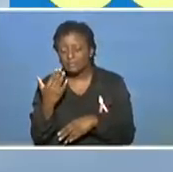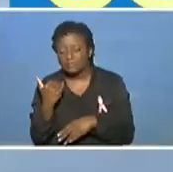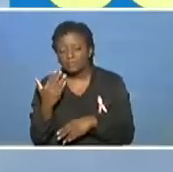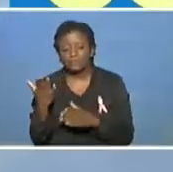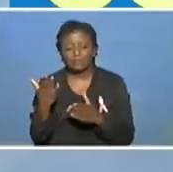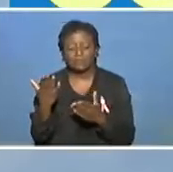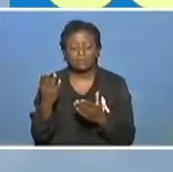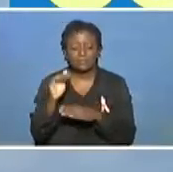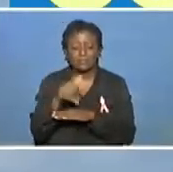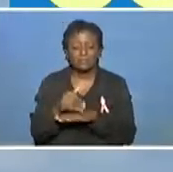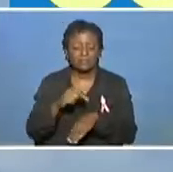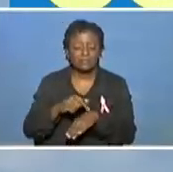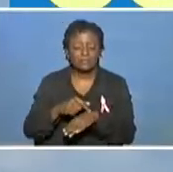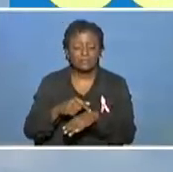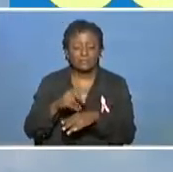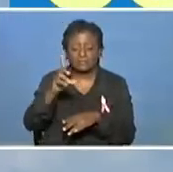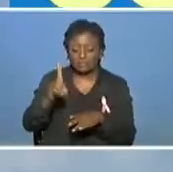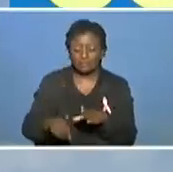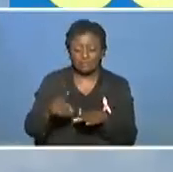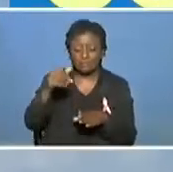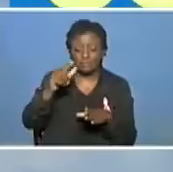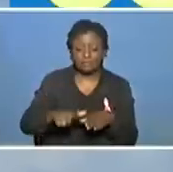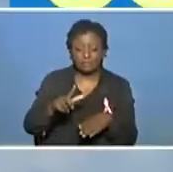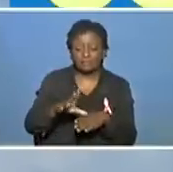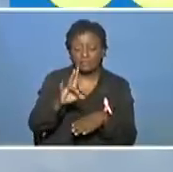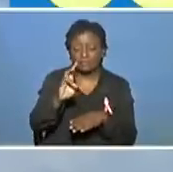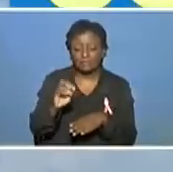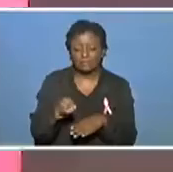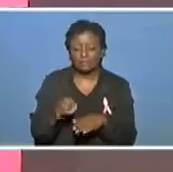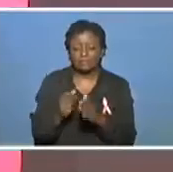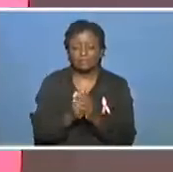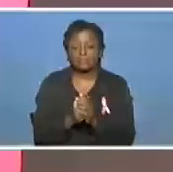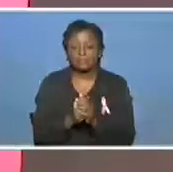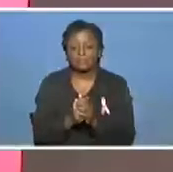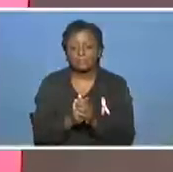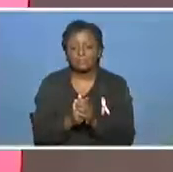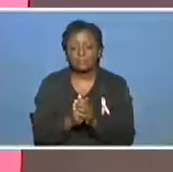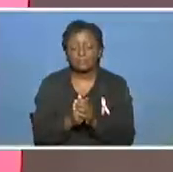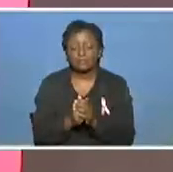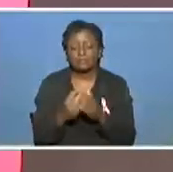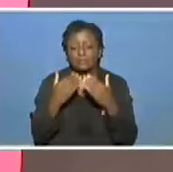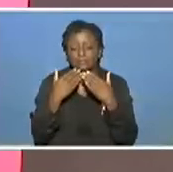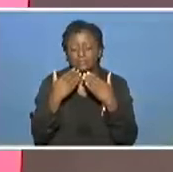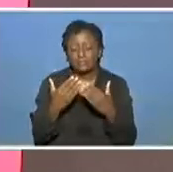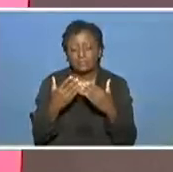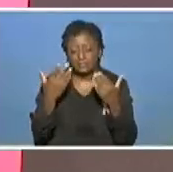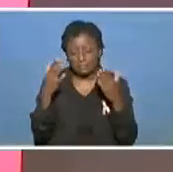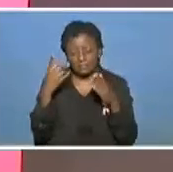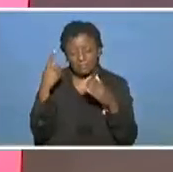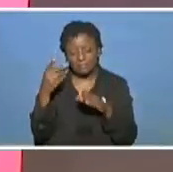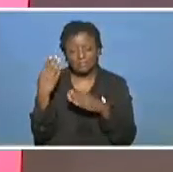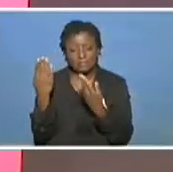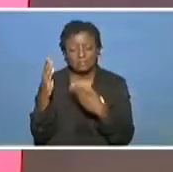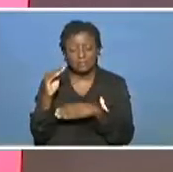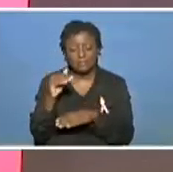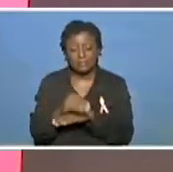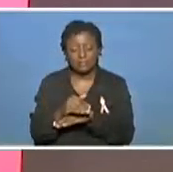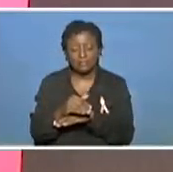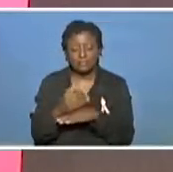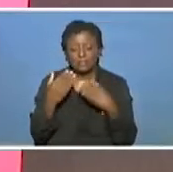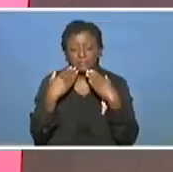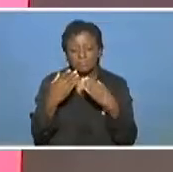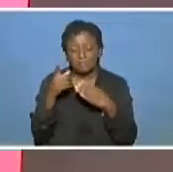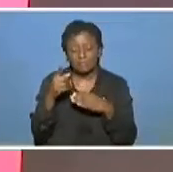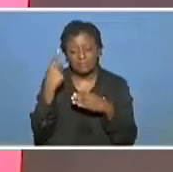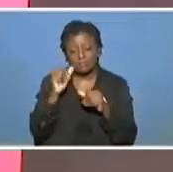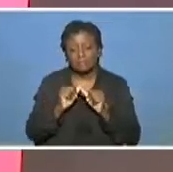low 70s. So we get now first little taste of some cool weather. Makishla? Well, thanks, Basil. That does it for the Bahamas tonight. And